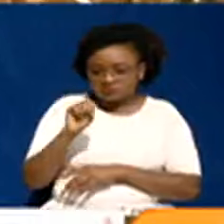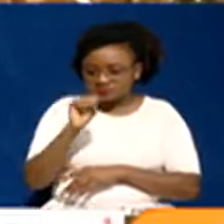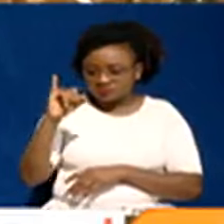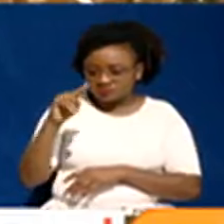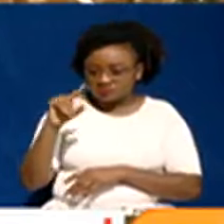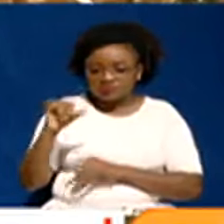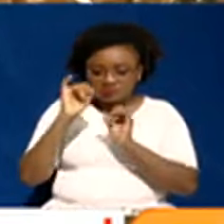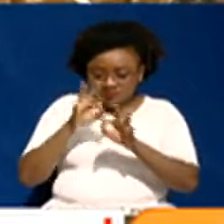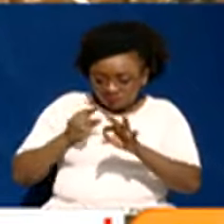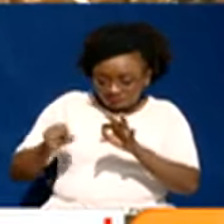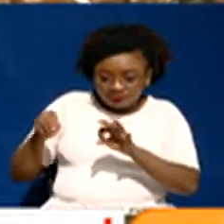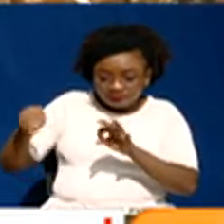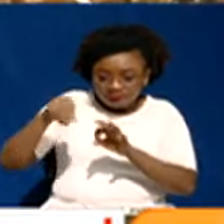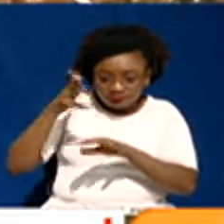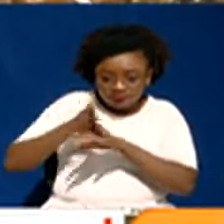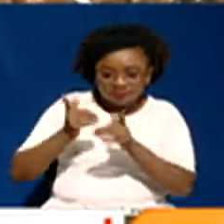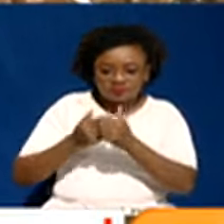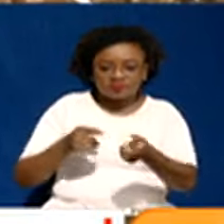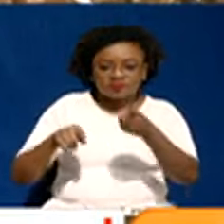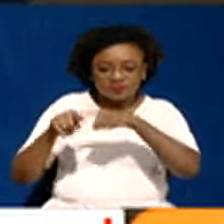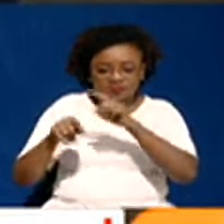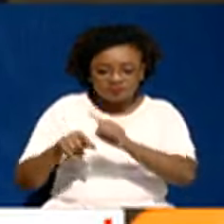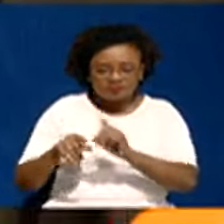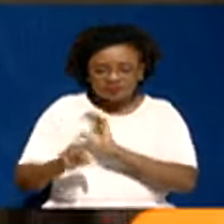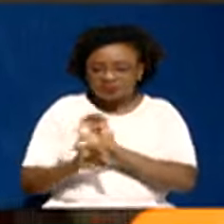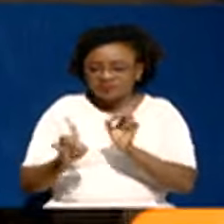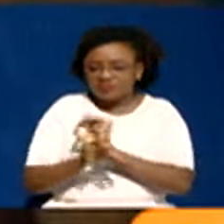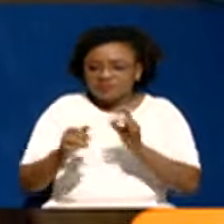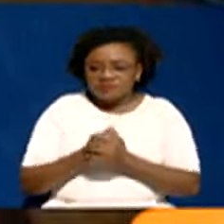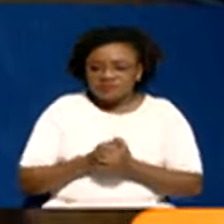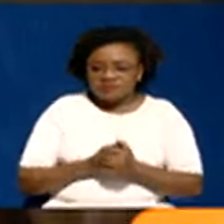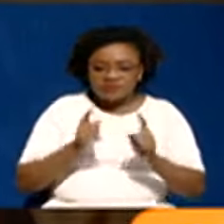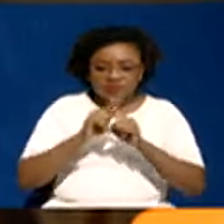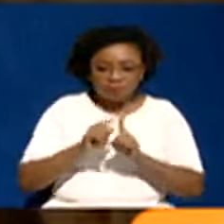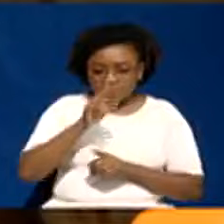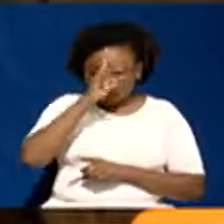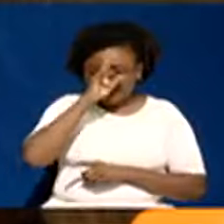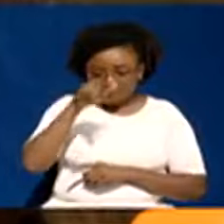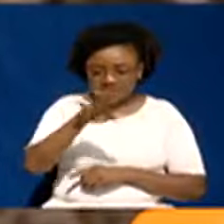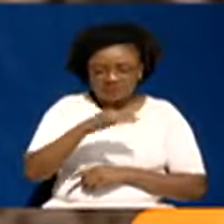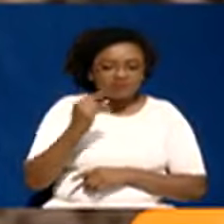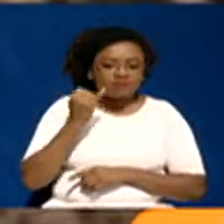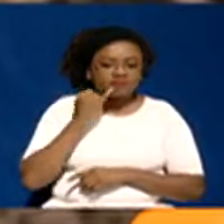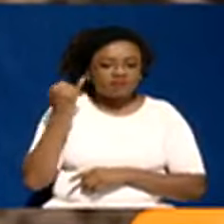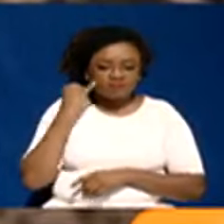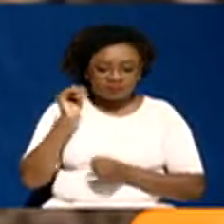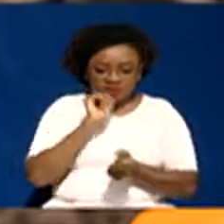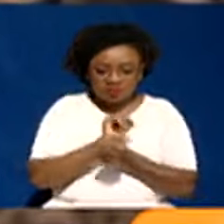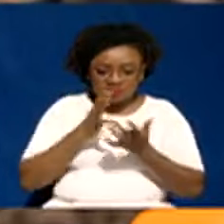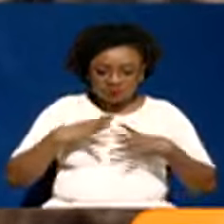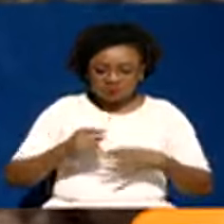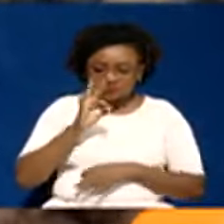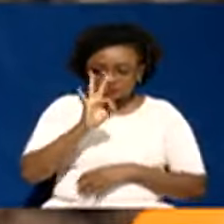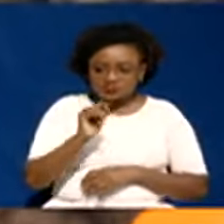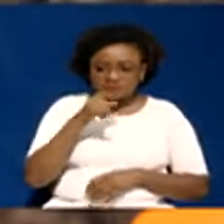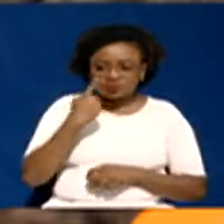ni fake. Sasa sioni kama naweza rudia kuchukua hiyo top. This comes as police in Nakuru arrested three people working for